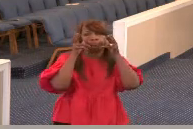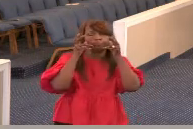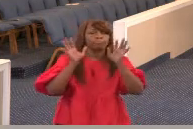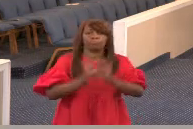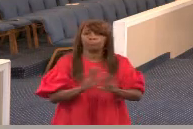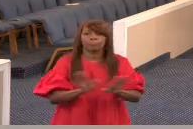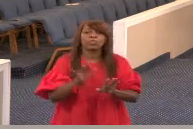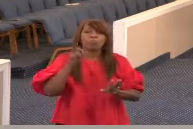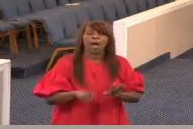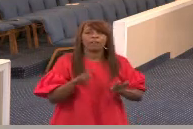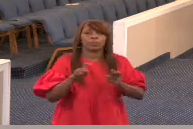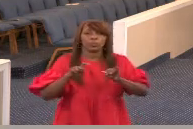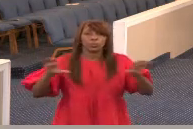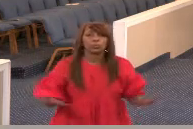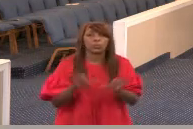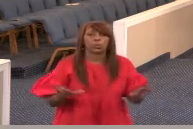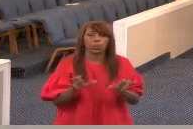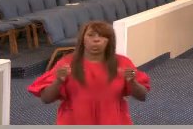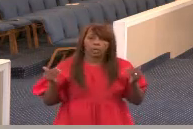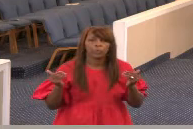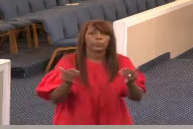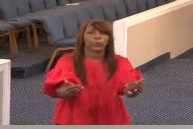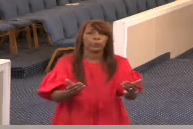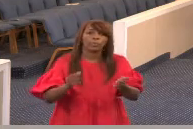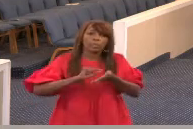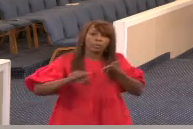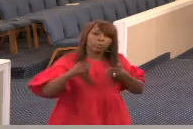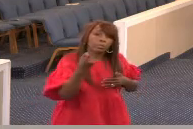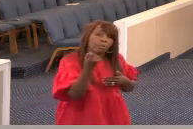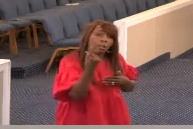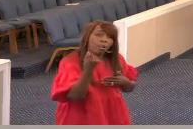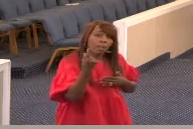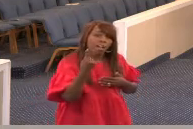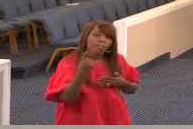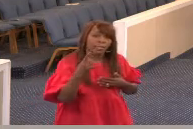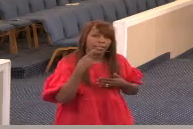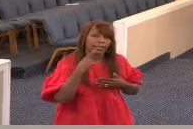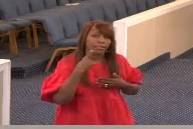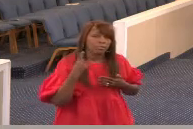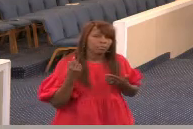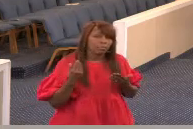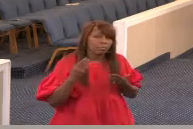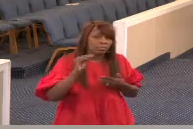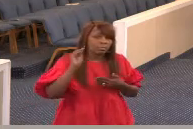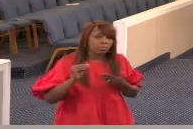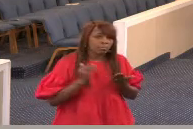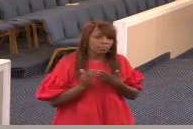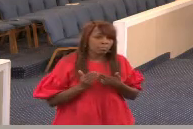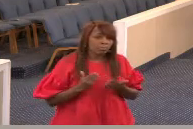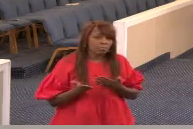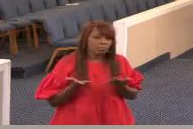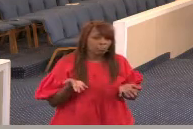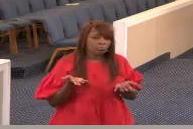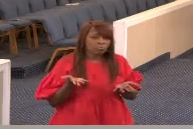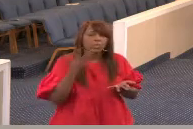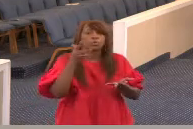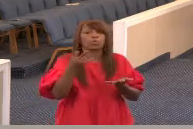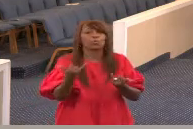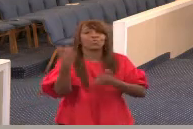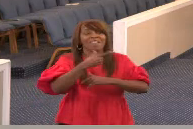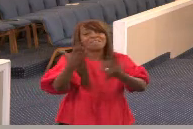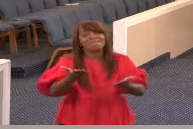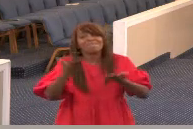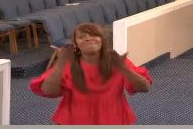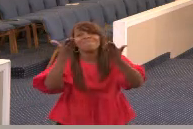know how to act on it. Because by verse 11, look at that word, nevertheless. And I want to submit to you, a whole